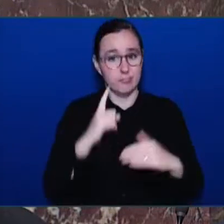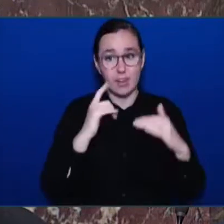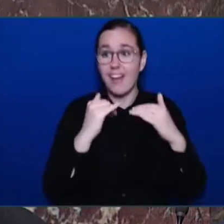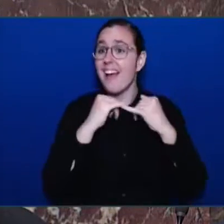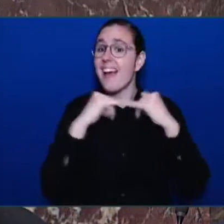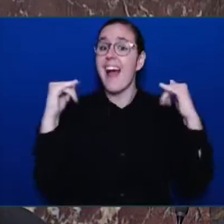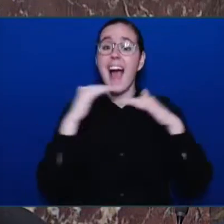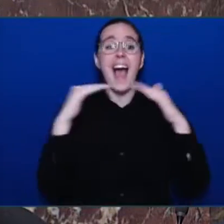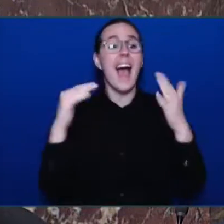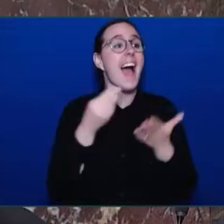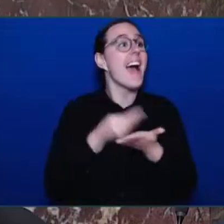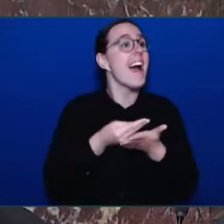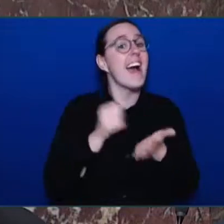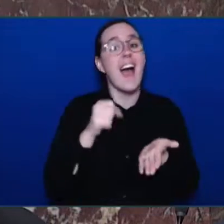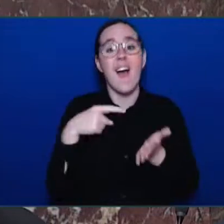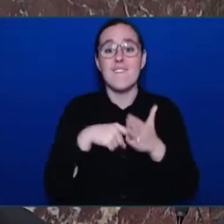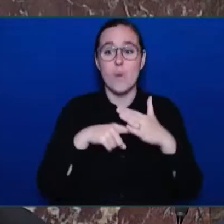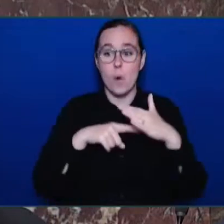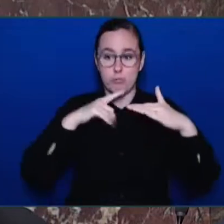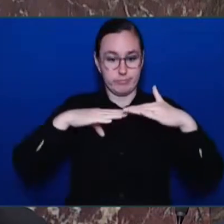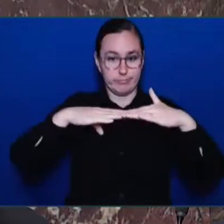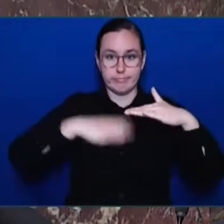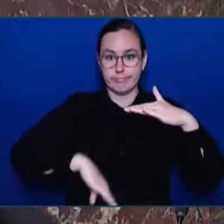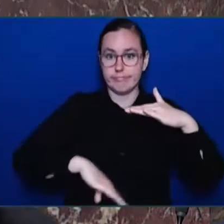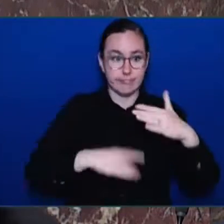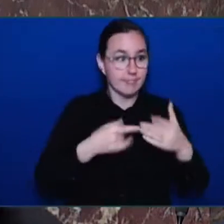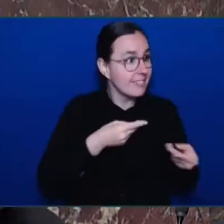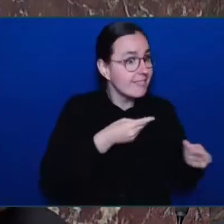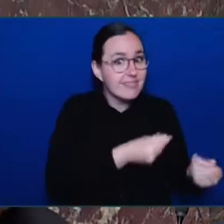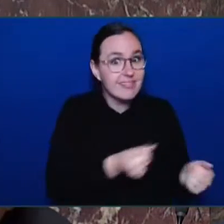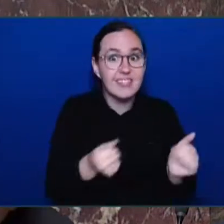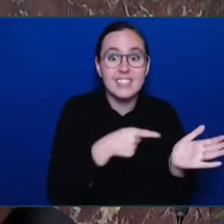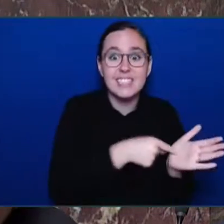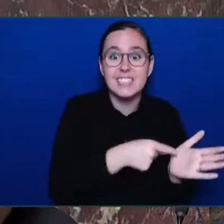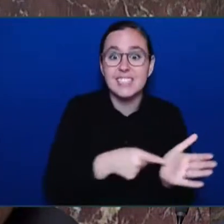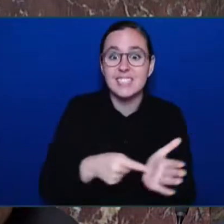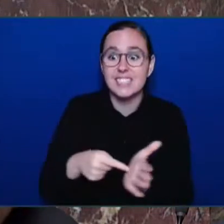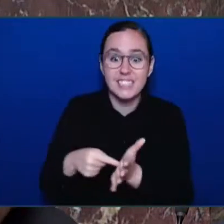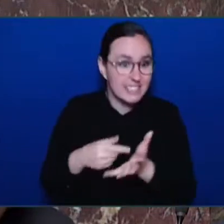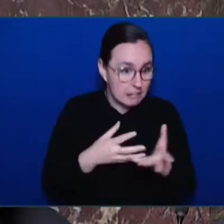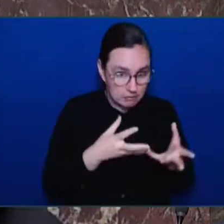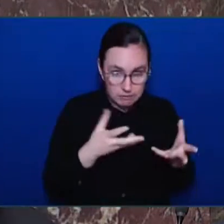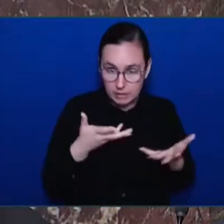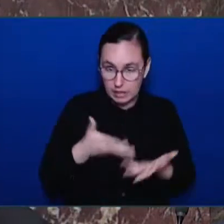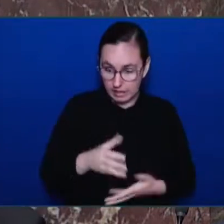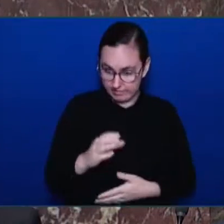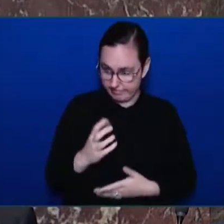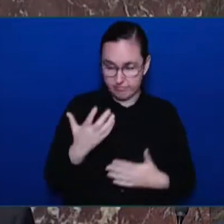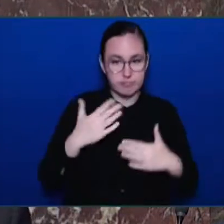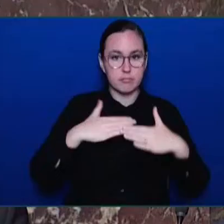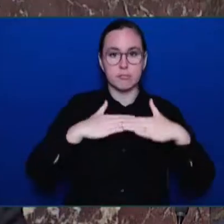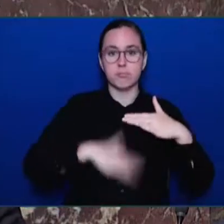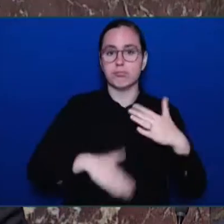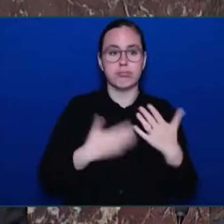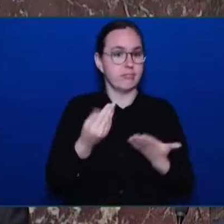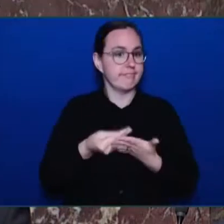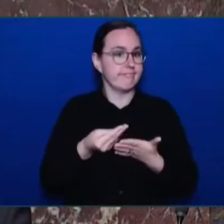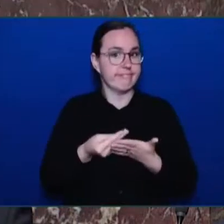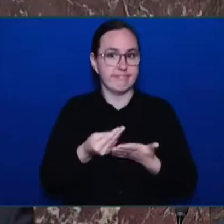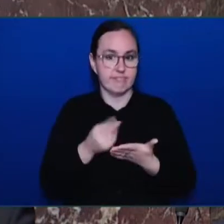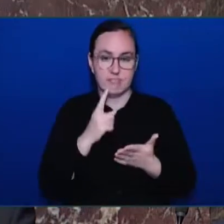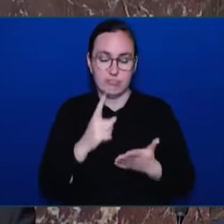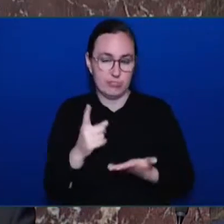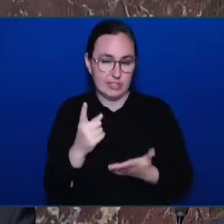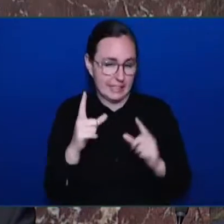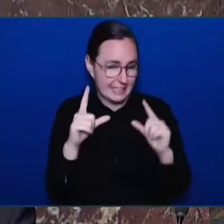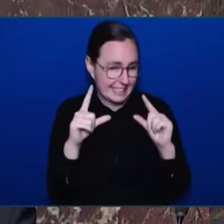poverty line threshold. To combat this, we must invest in our resources that create jobs and generate provincial revenue so that